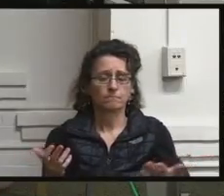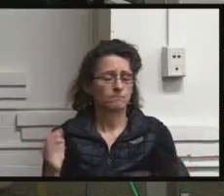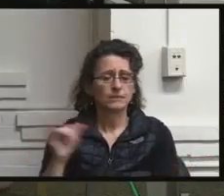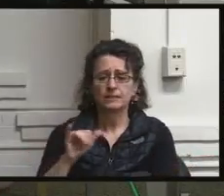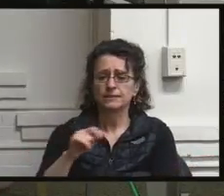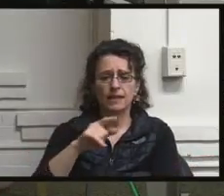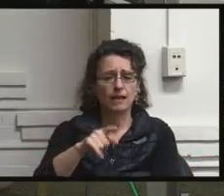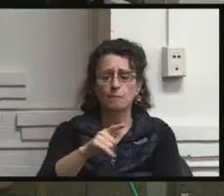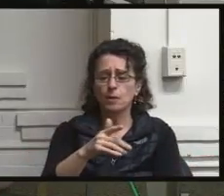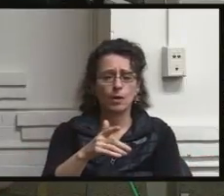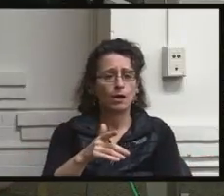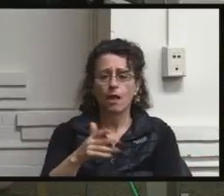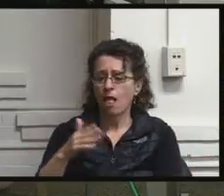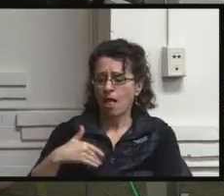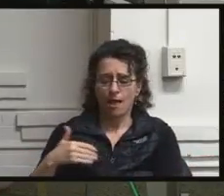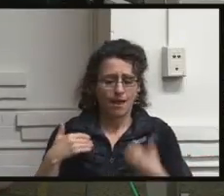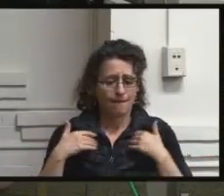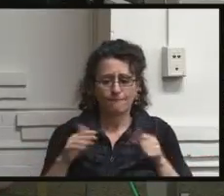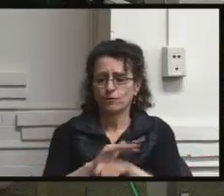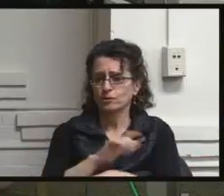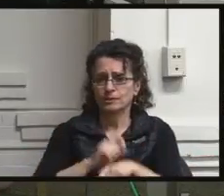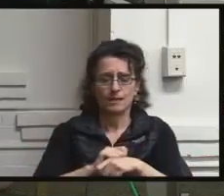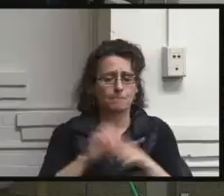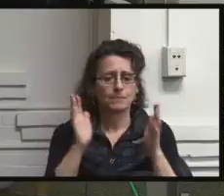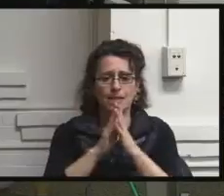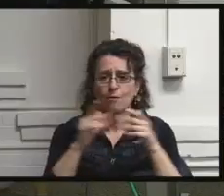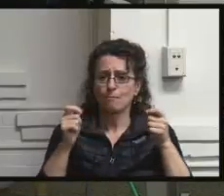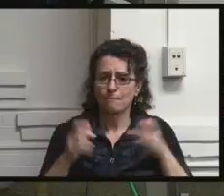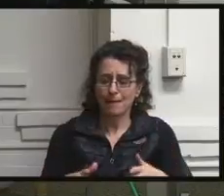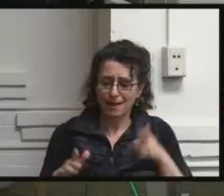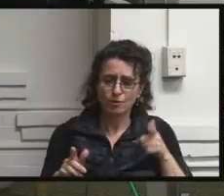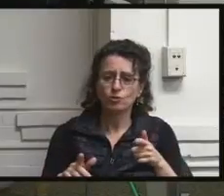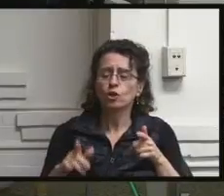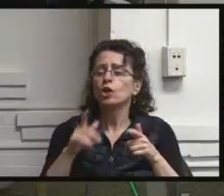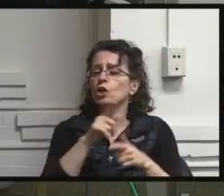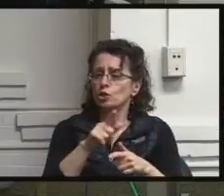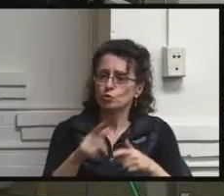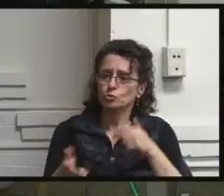have a full-time town manager, there were significant savings to you. So